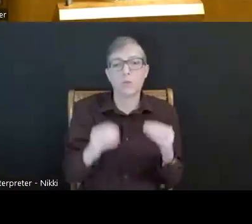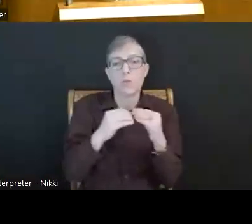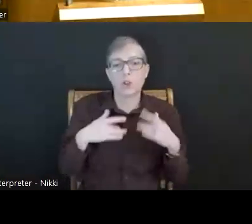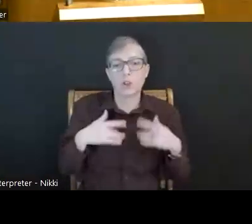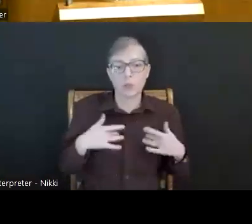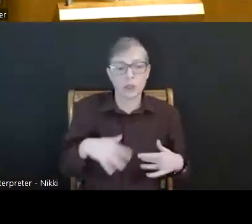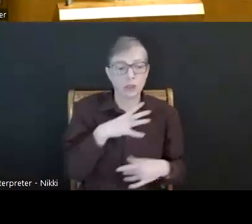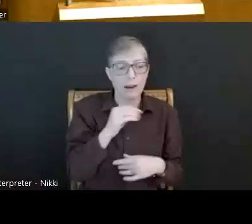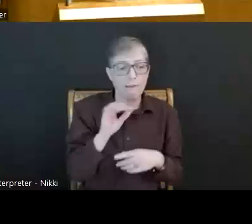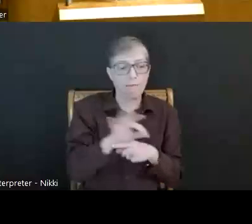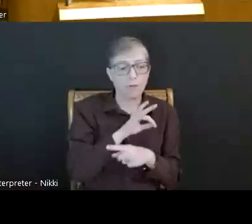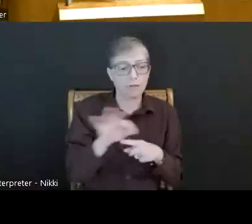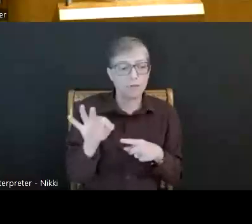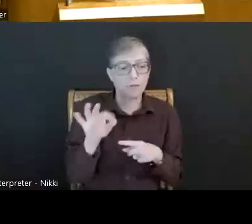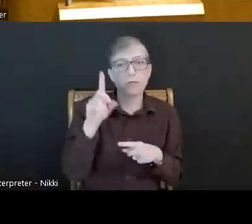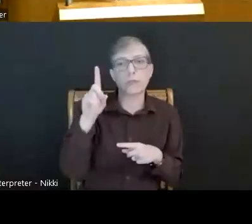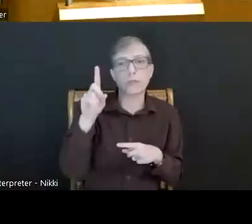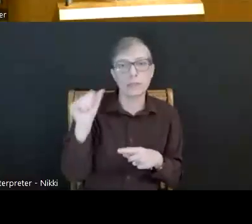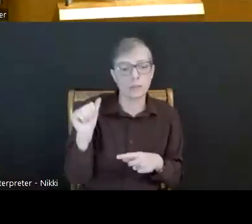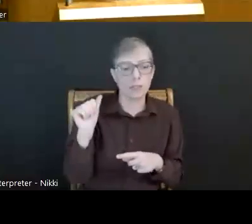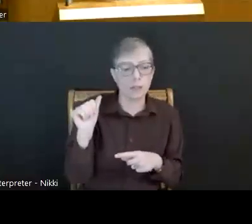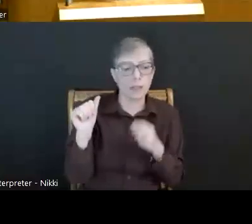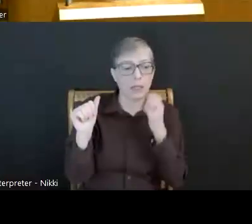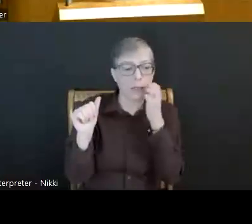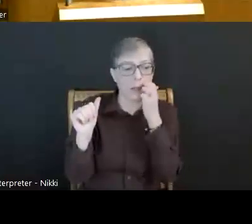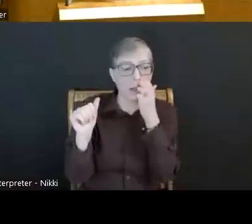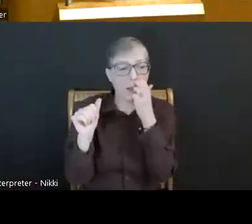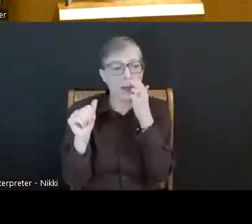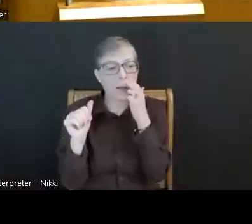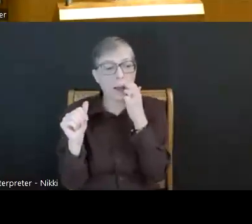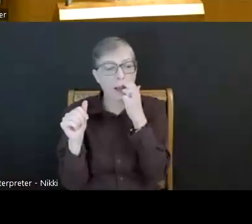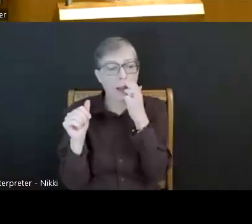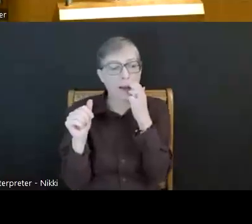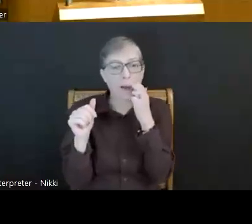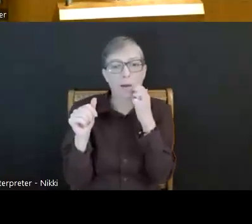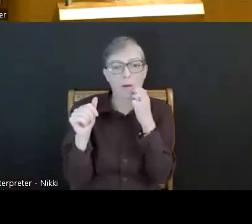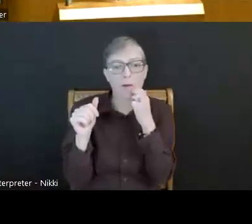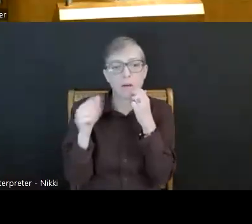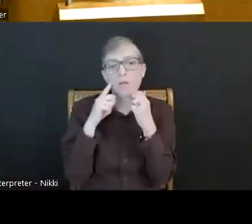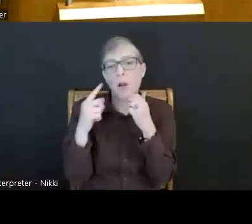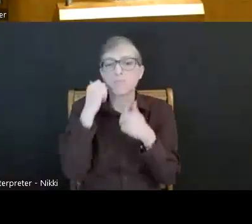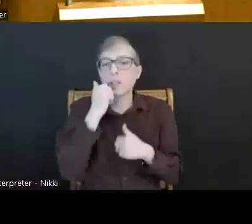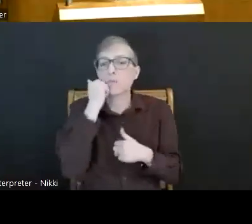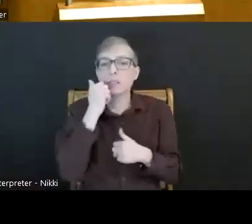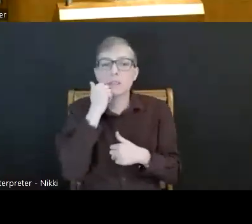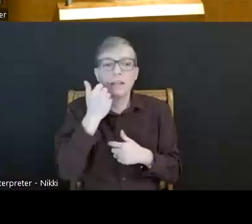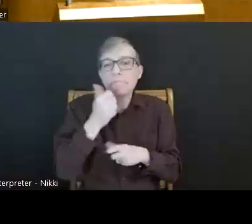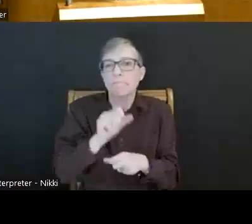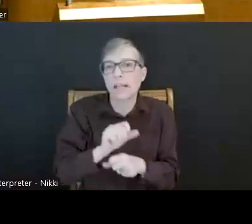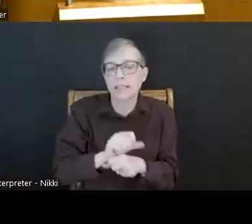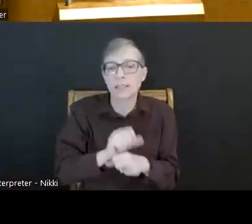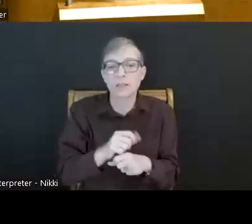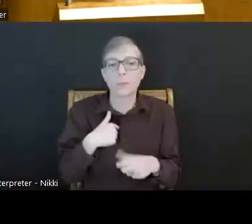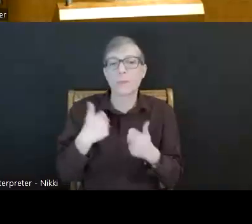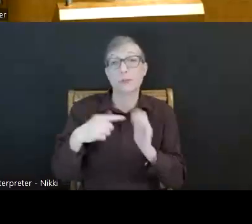and more functional disability and reduced sense of mastery over everyday tasks. So I'm trying to paint a sense of how complicated